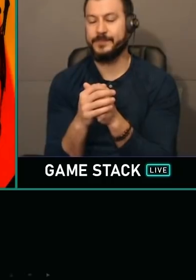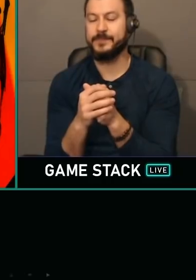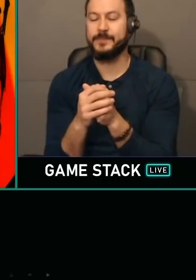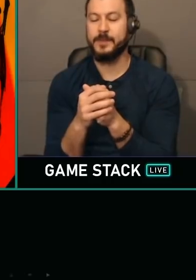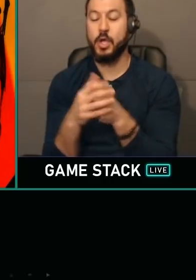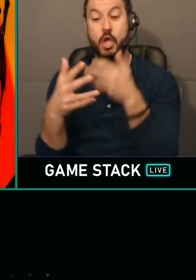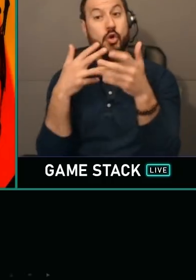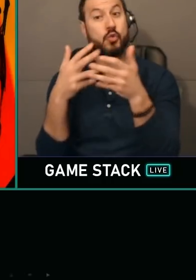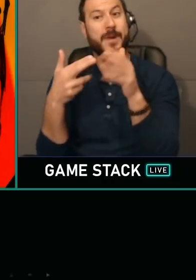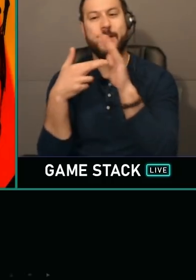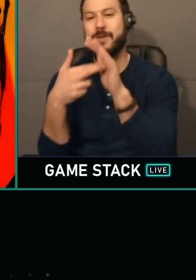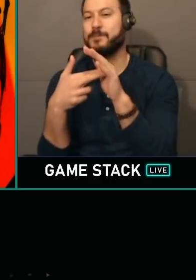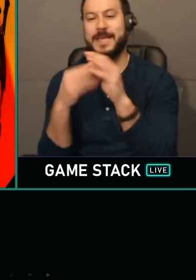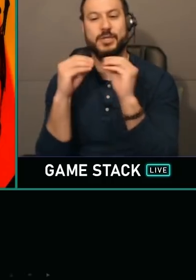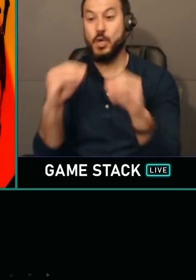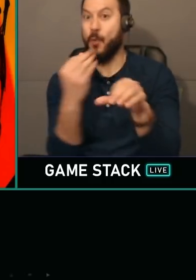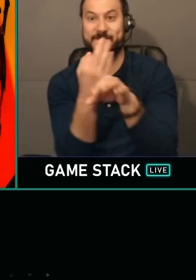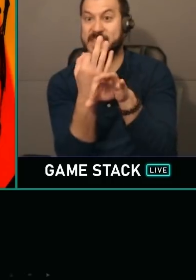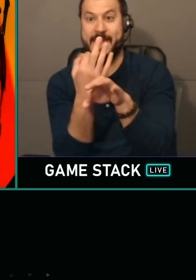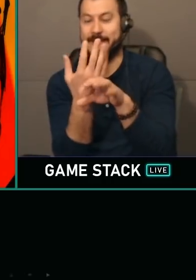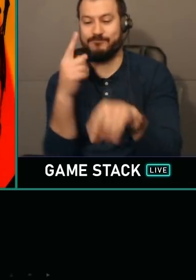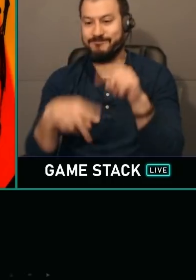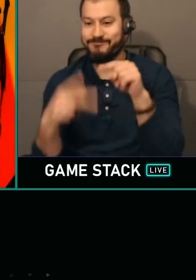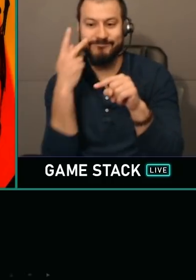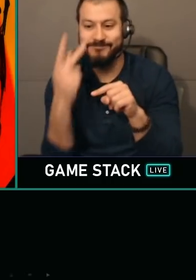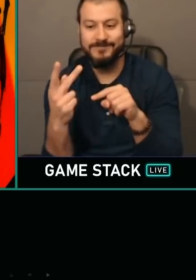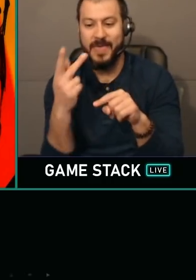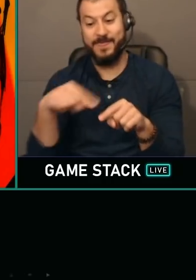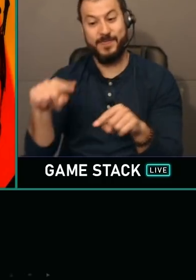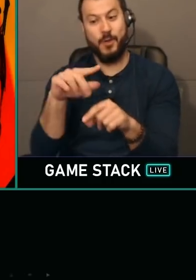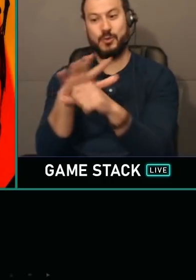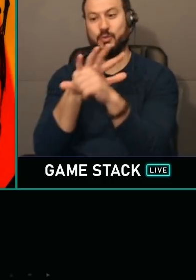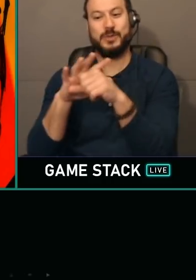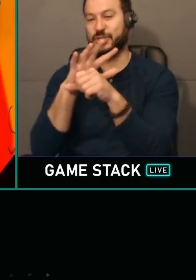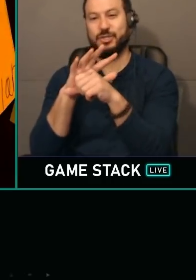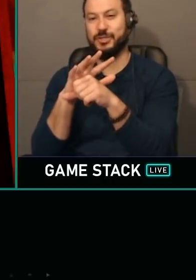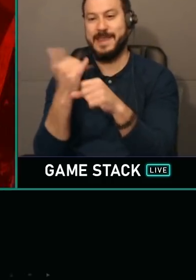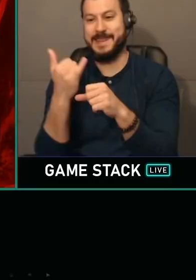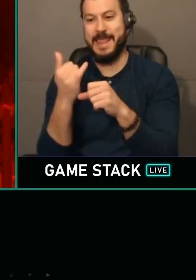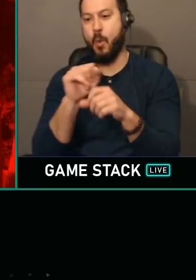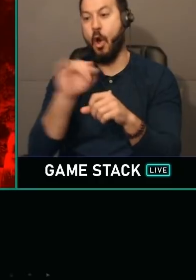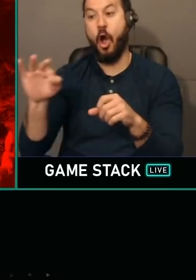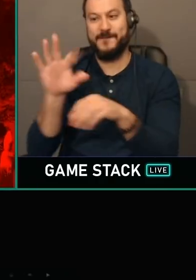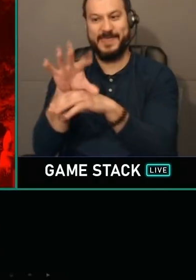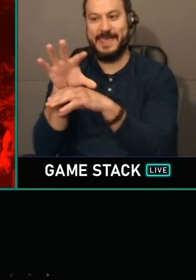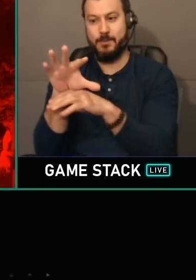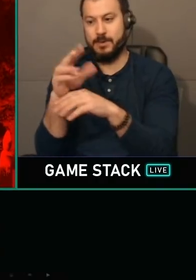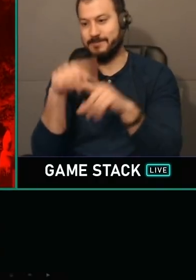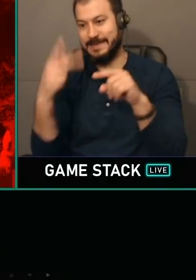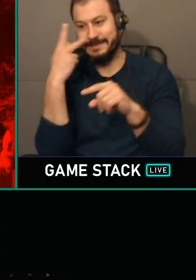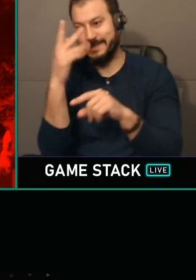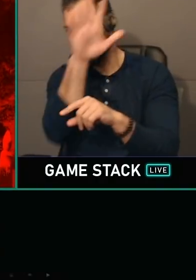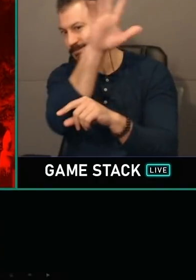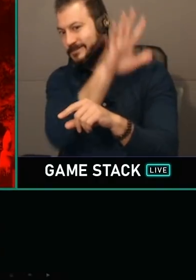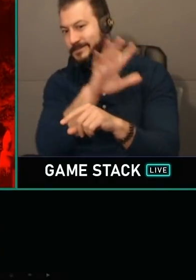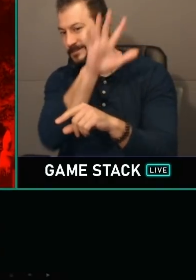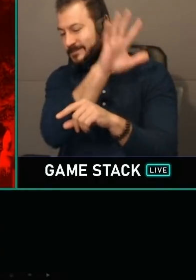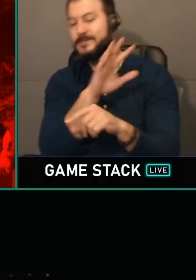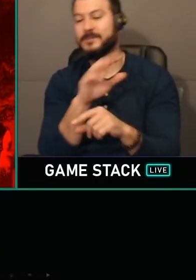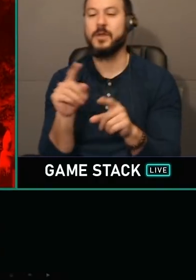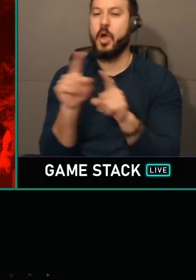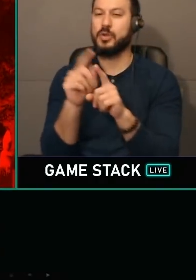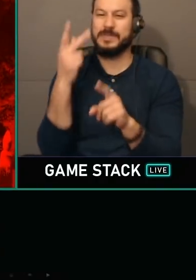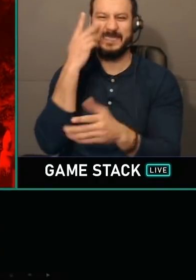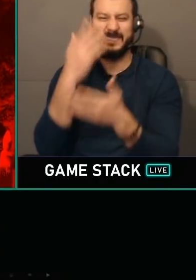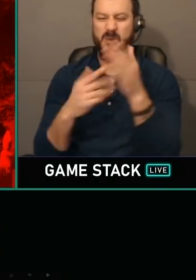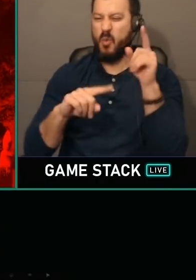Gray represents no feedback. That's because those regions are now off screen. You may also see some random